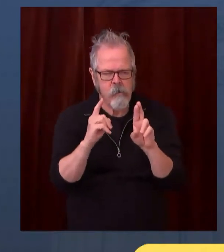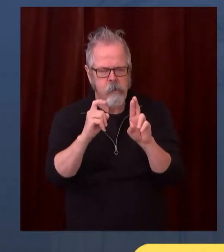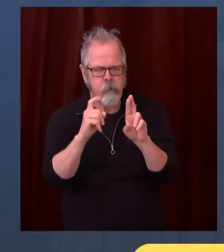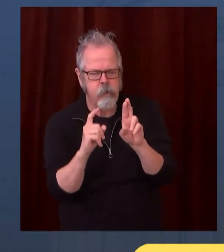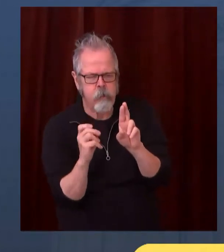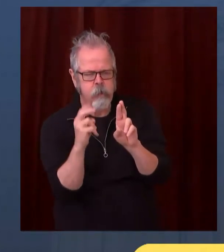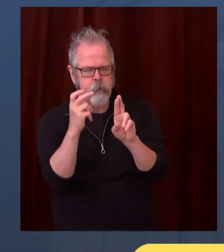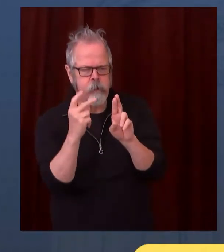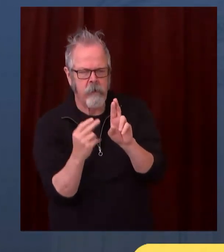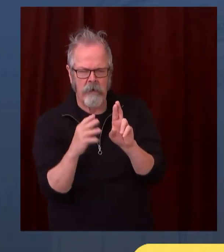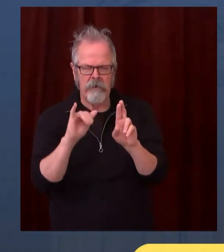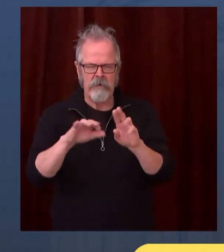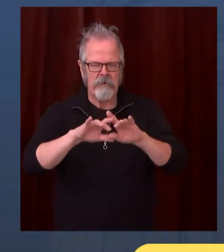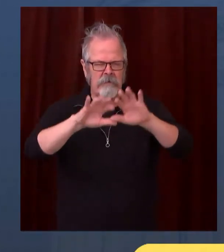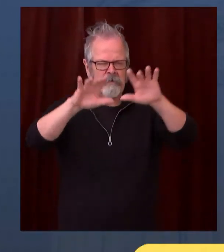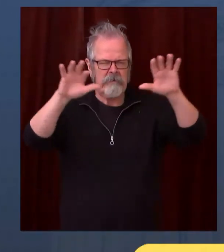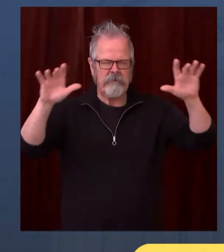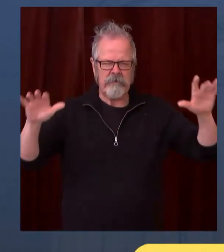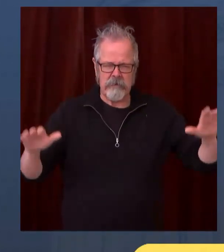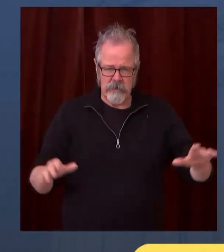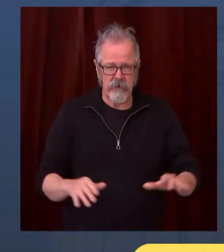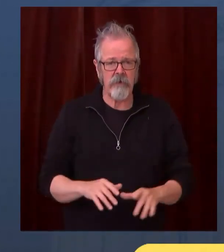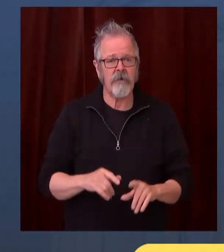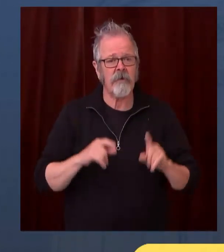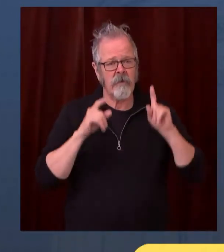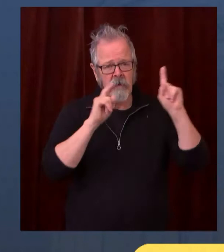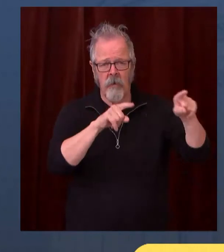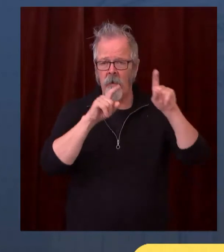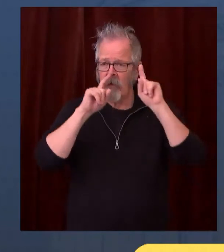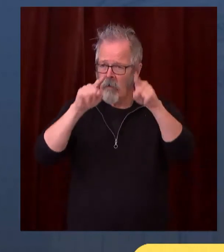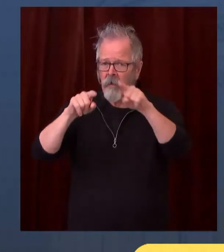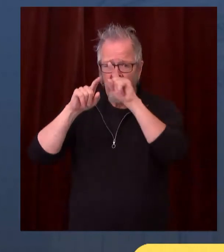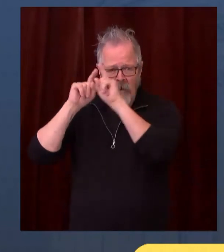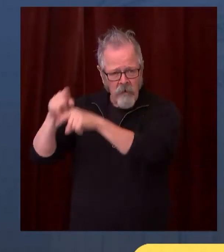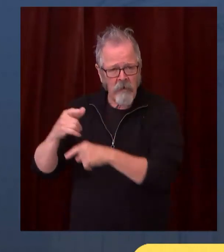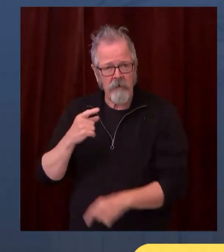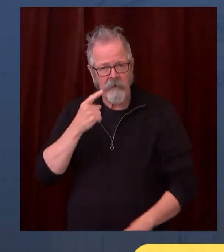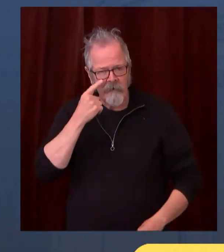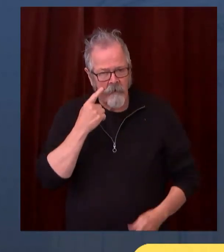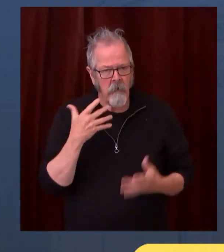constantly. Eyes on them. We're watching. We track this daily.